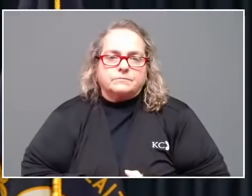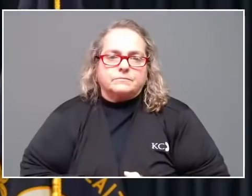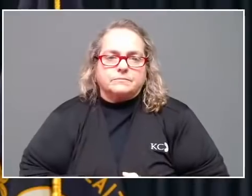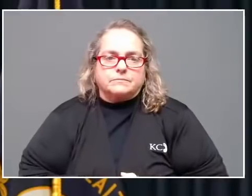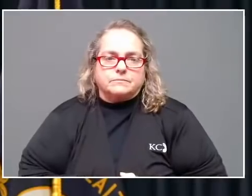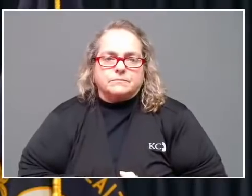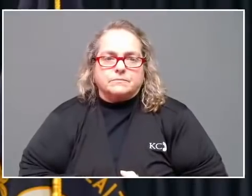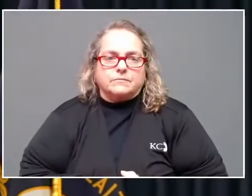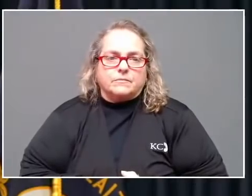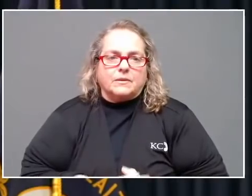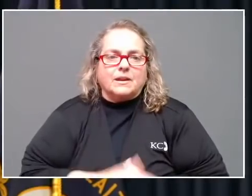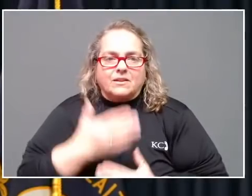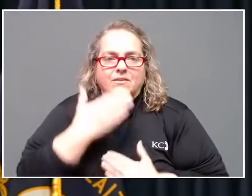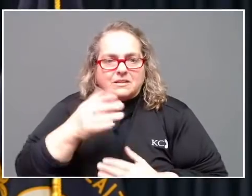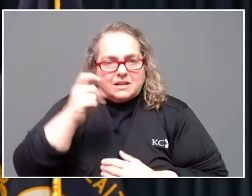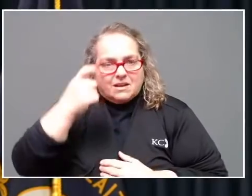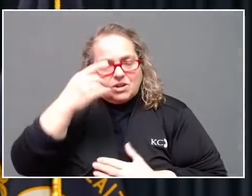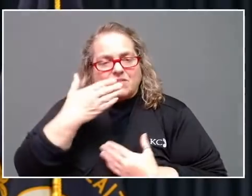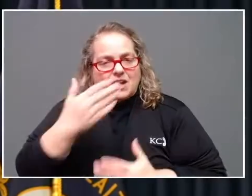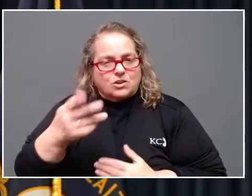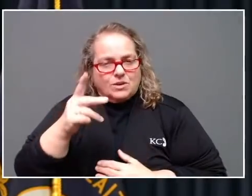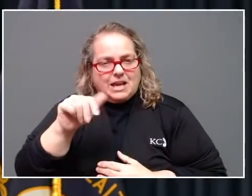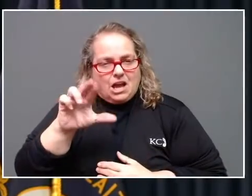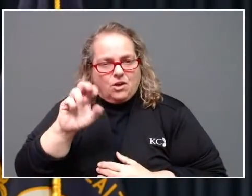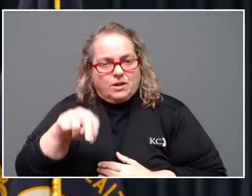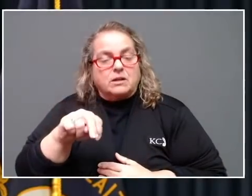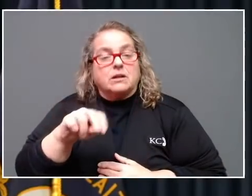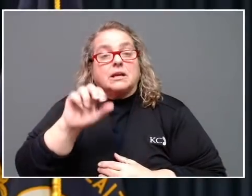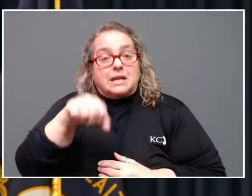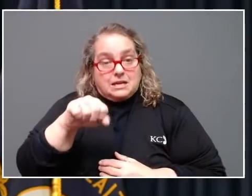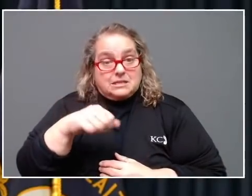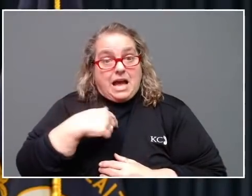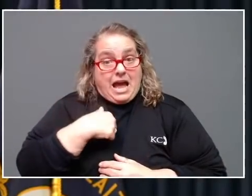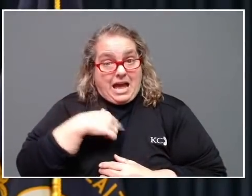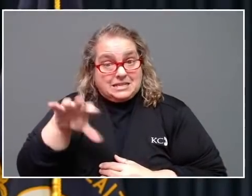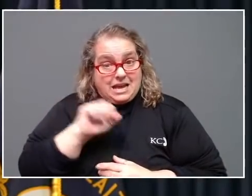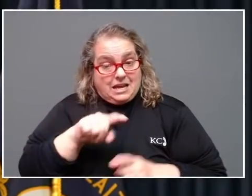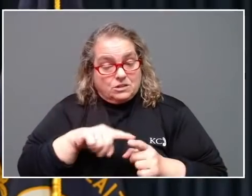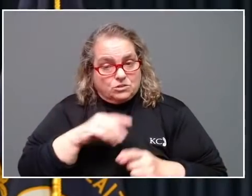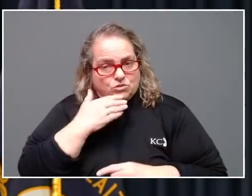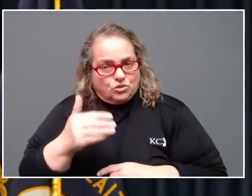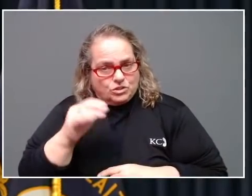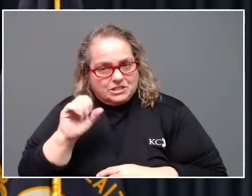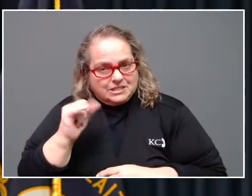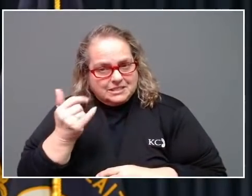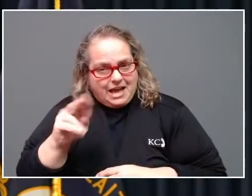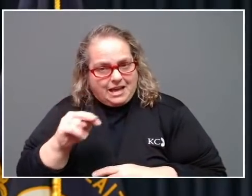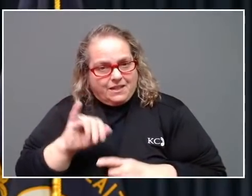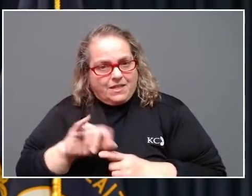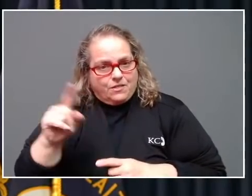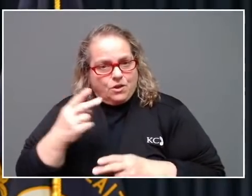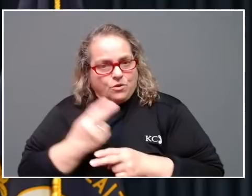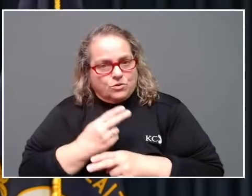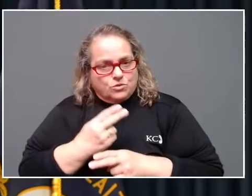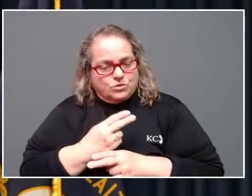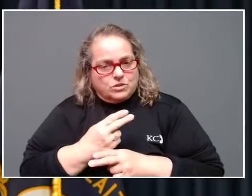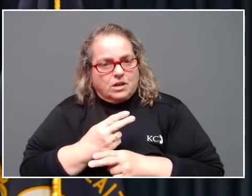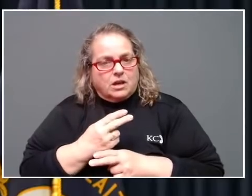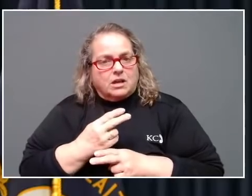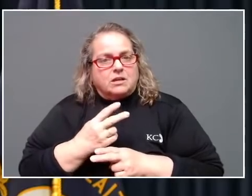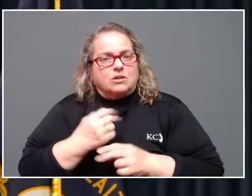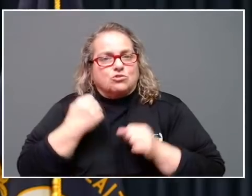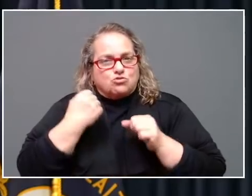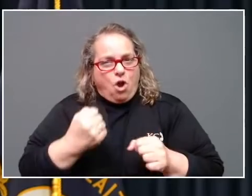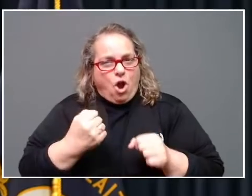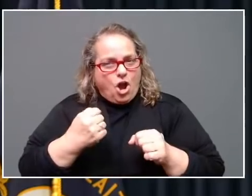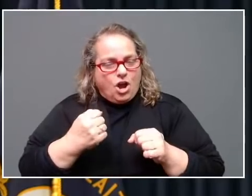Thanks, Governor, and thanks, Karen. So I take it as a good sign that they're using a rigorous scientific process to review data